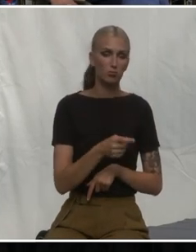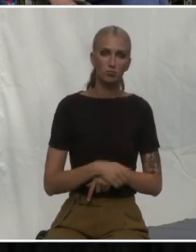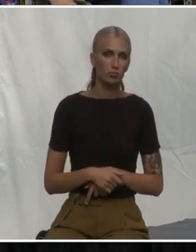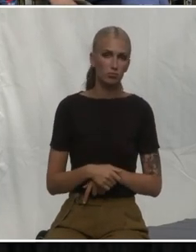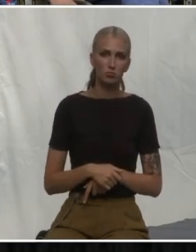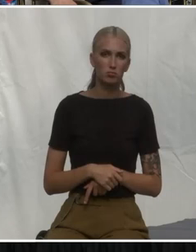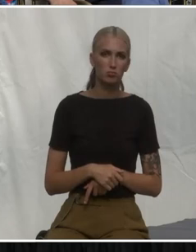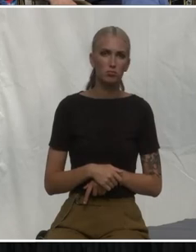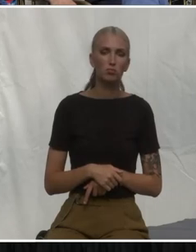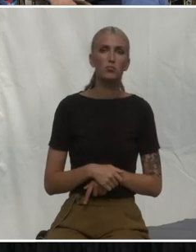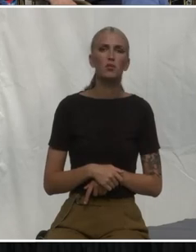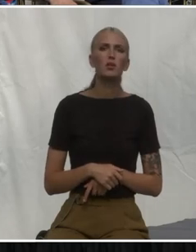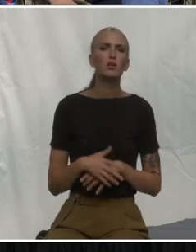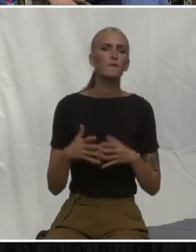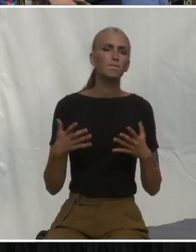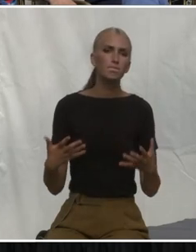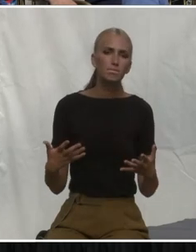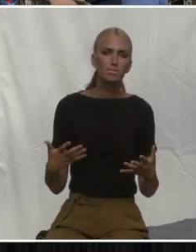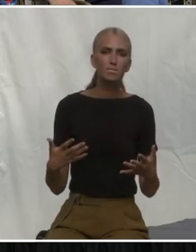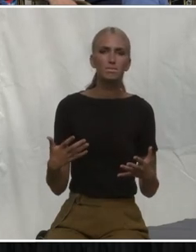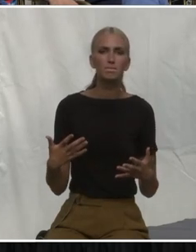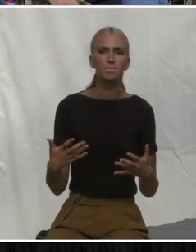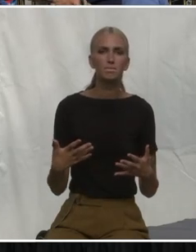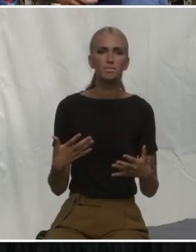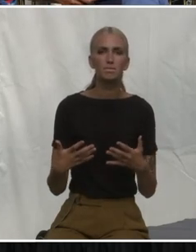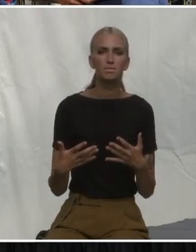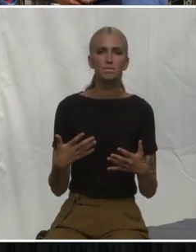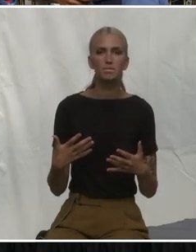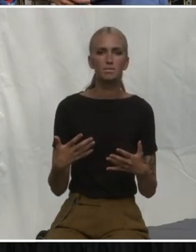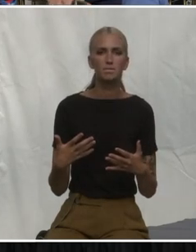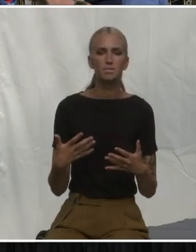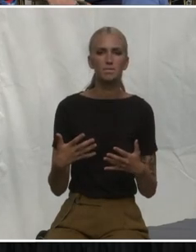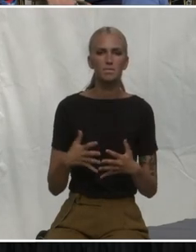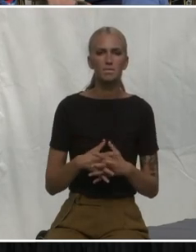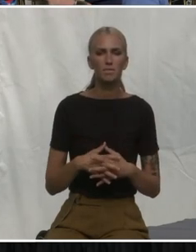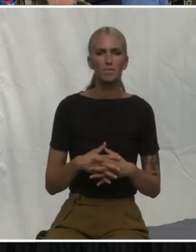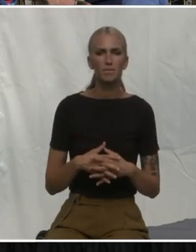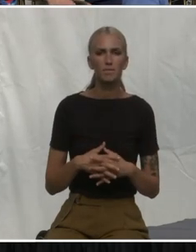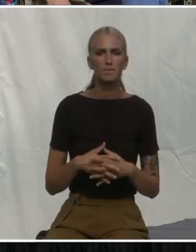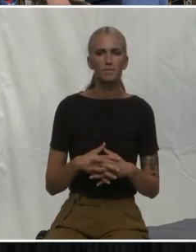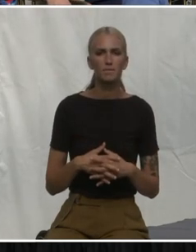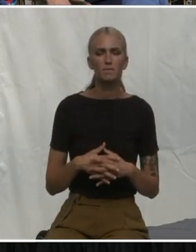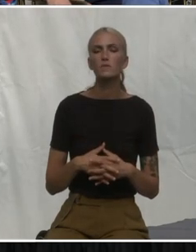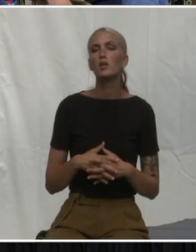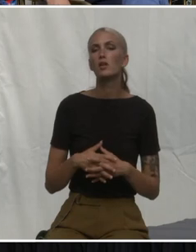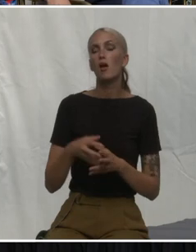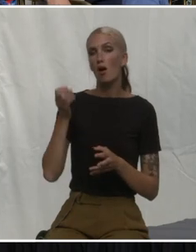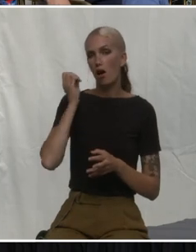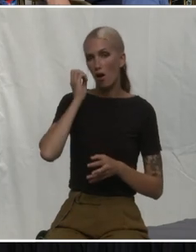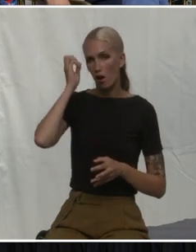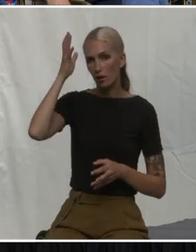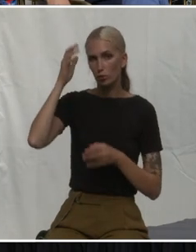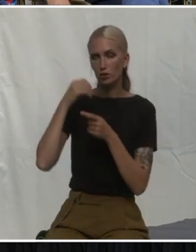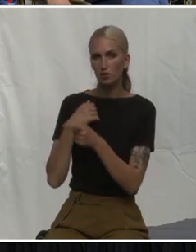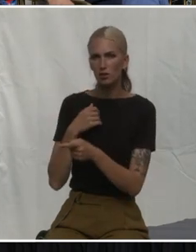The thing about knowledge is that there are messages that are being given that are